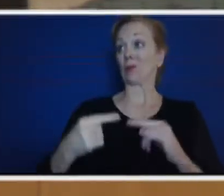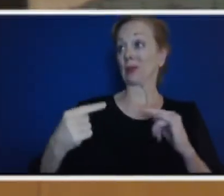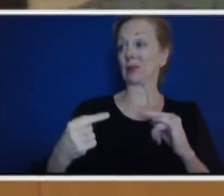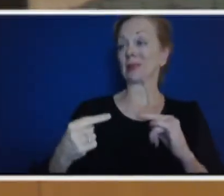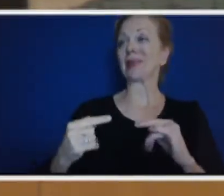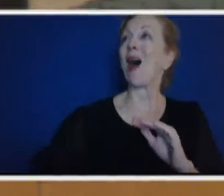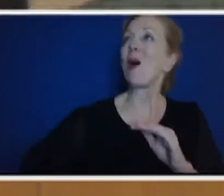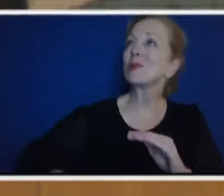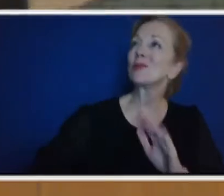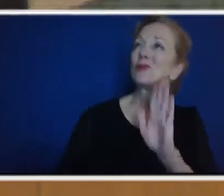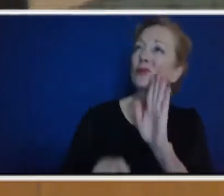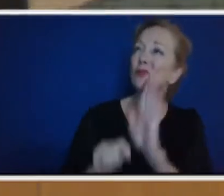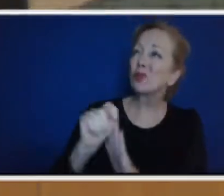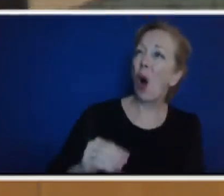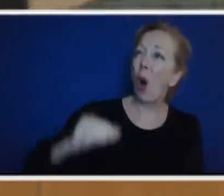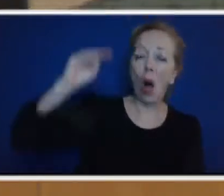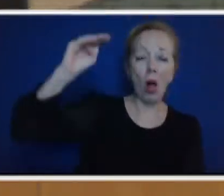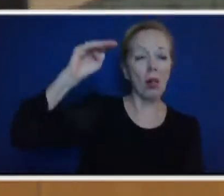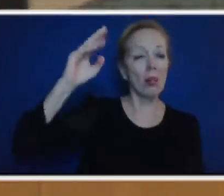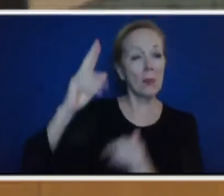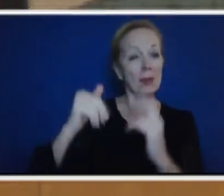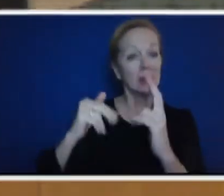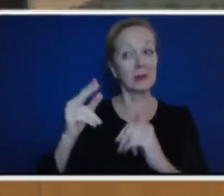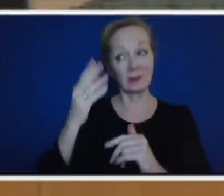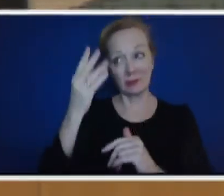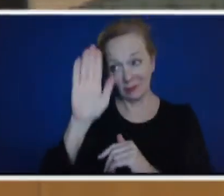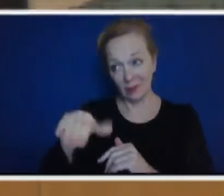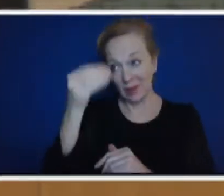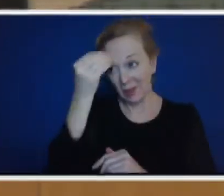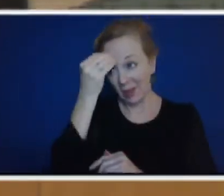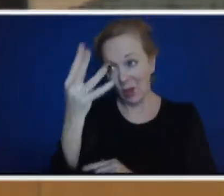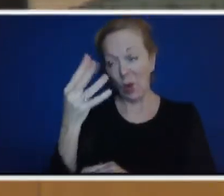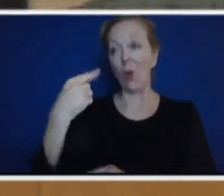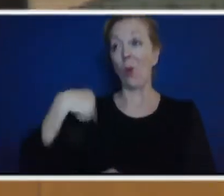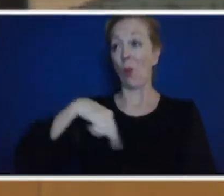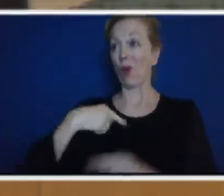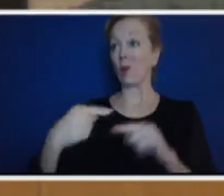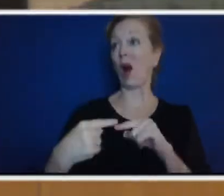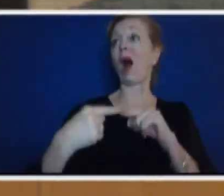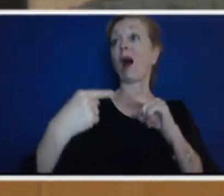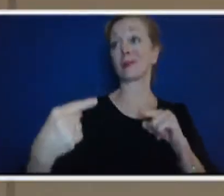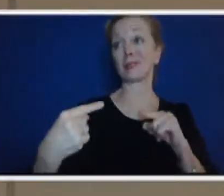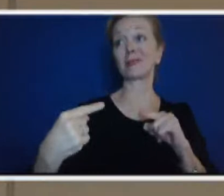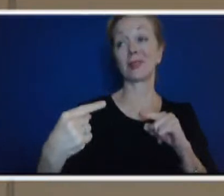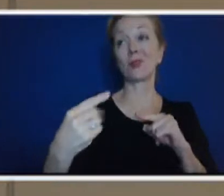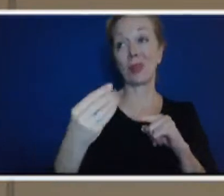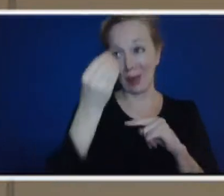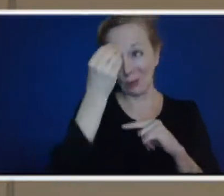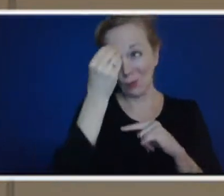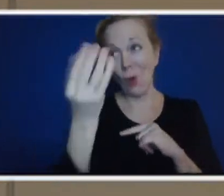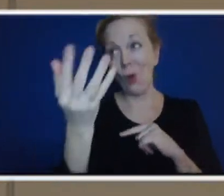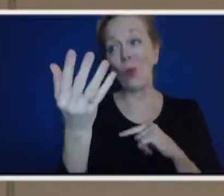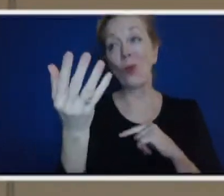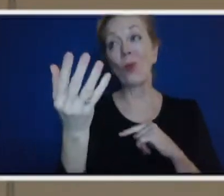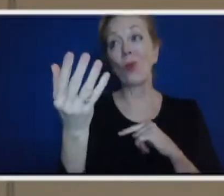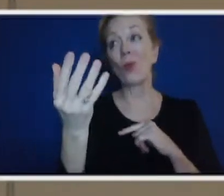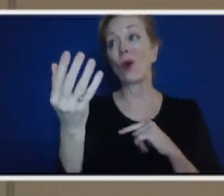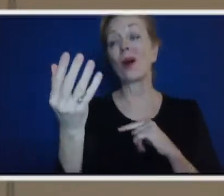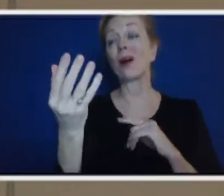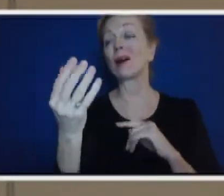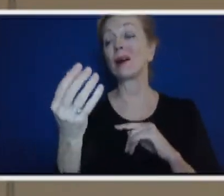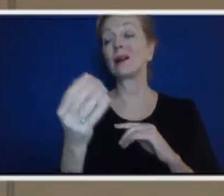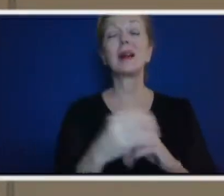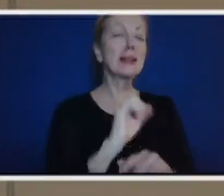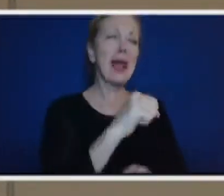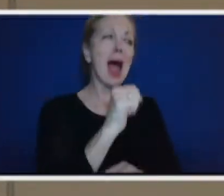want to be put on record that we were in opposition to that. Got you. Got you. Yes, and that was one of the compromises